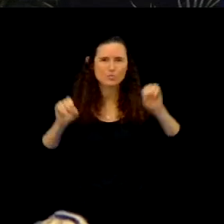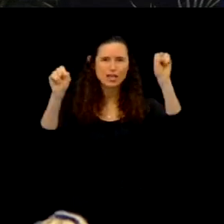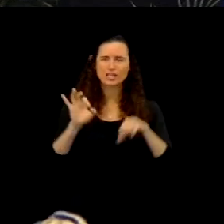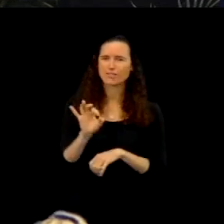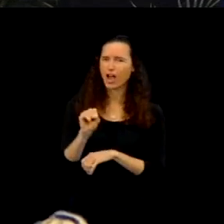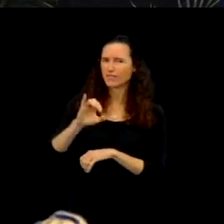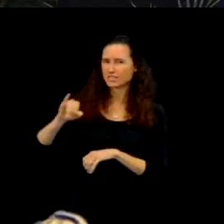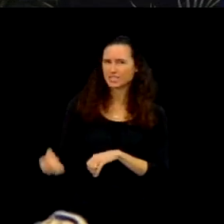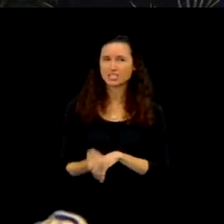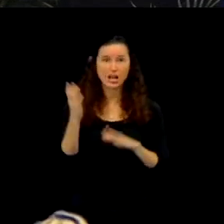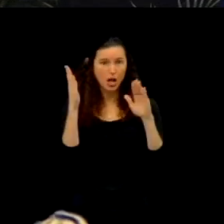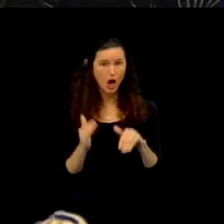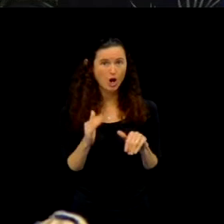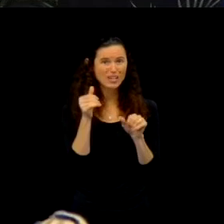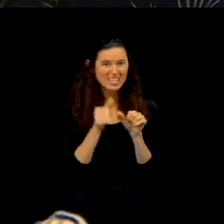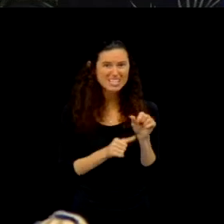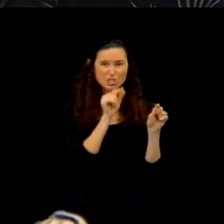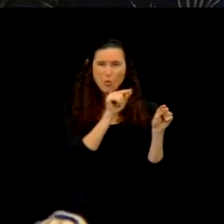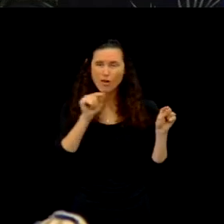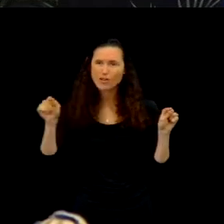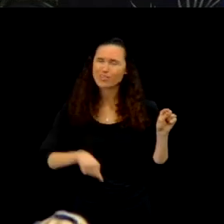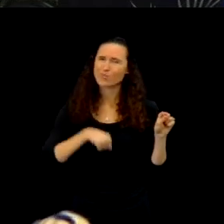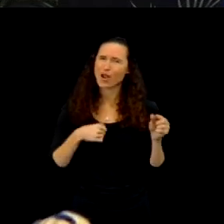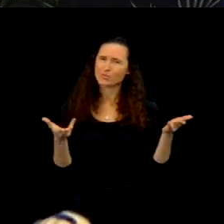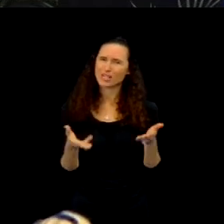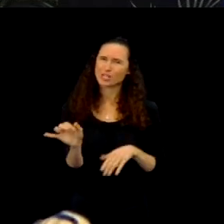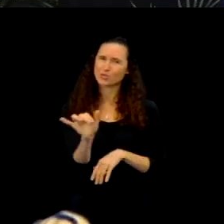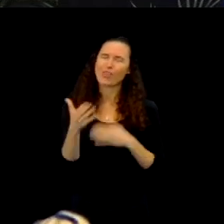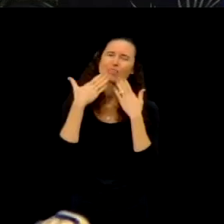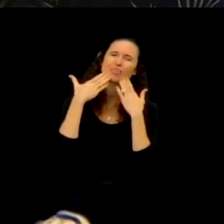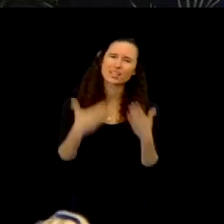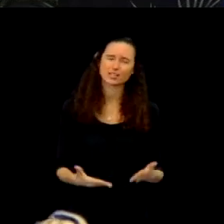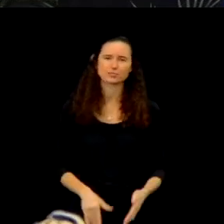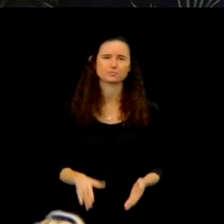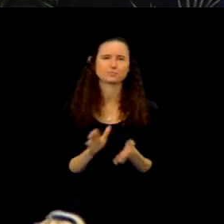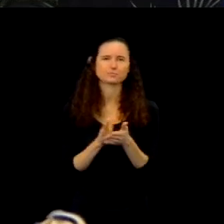for FSCJ, and I hope each and every one of you are proud to be here as well. Thank you.